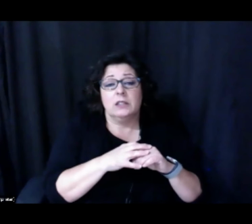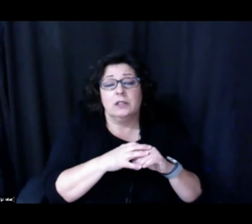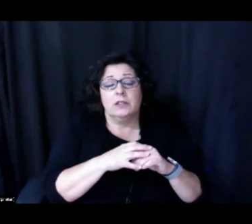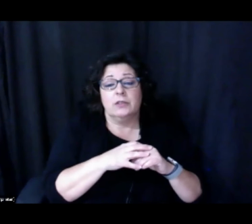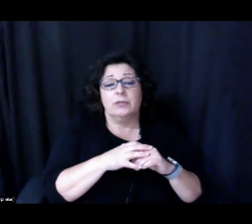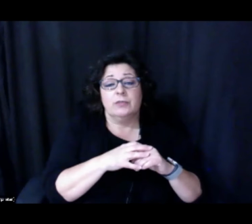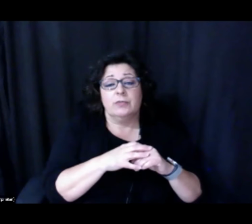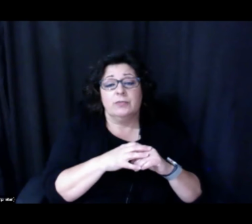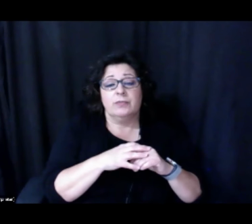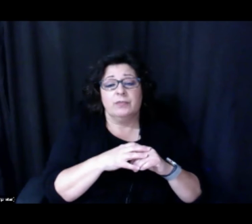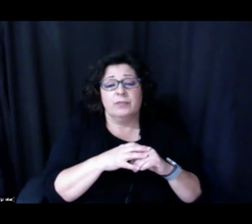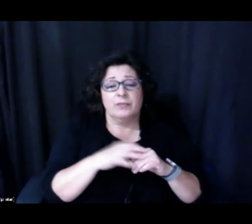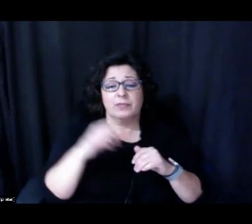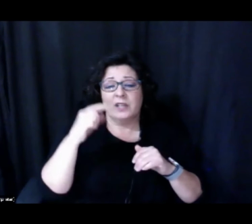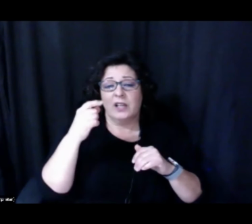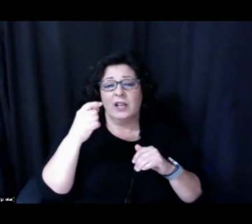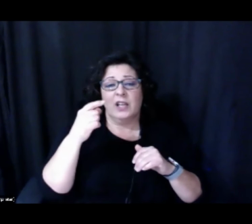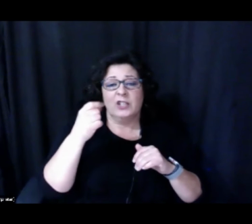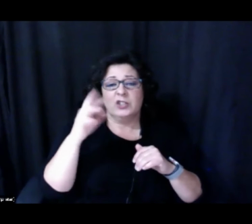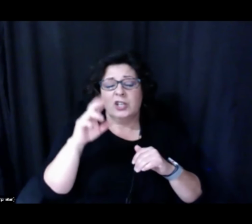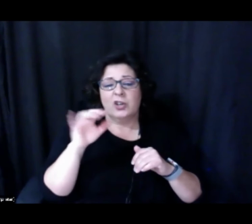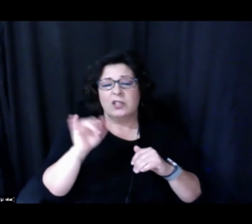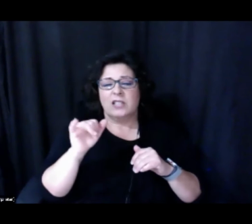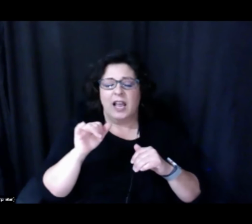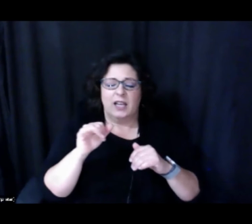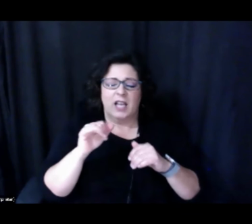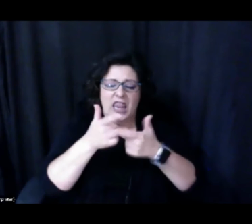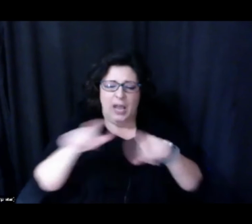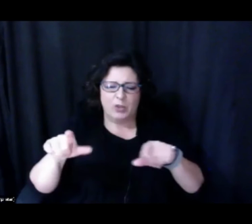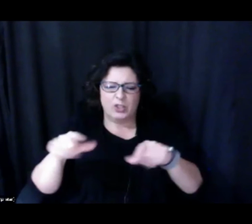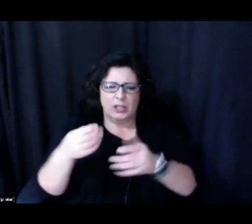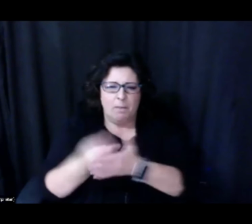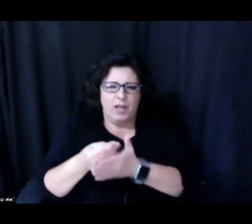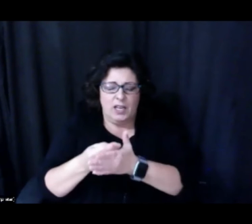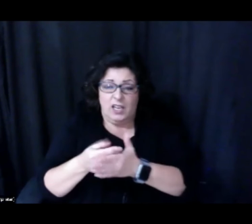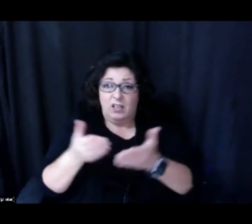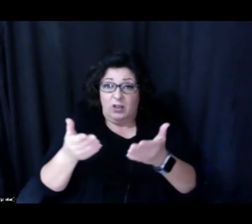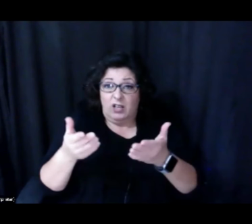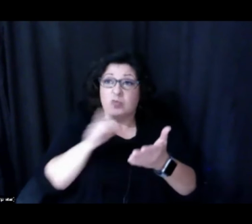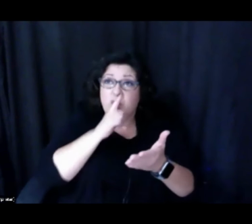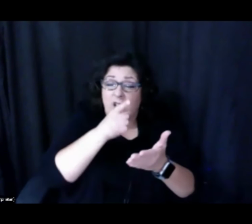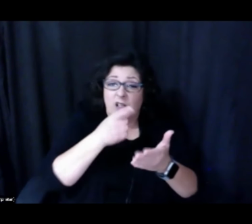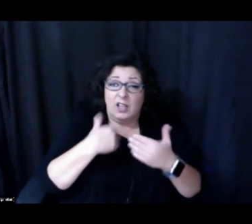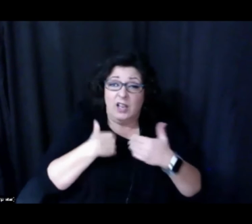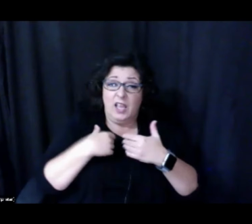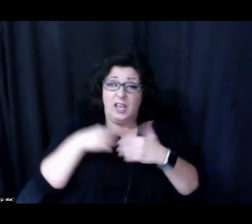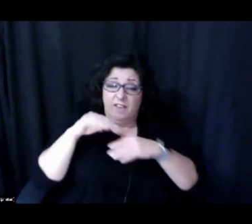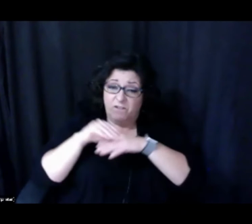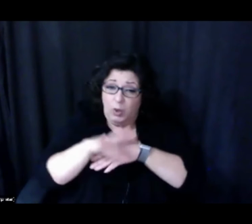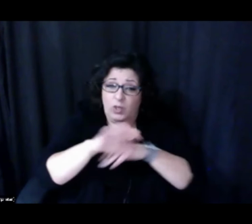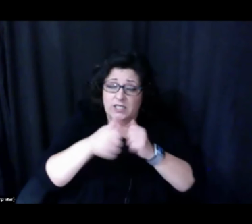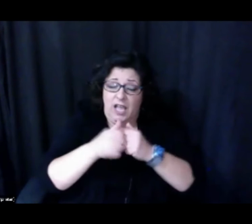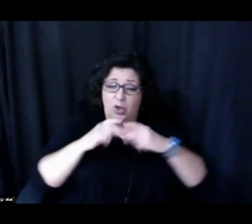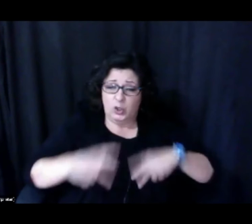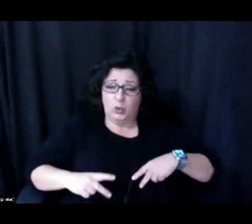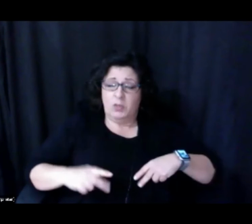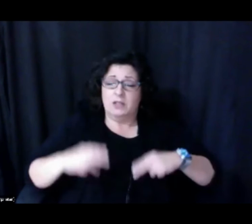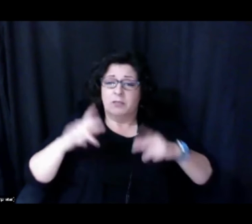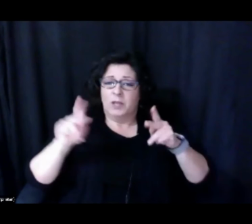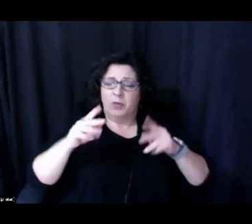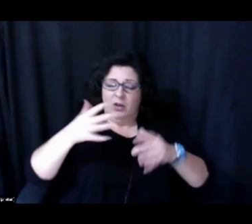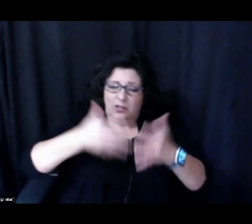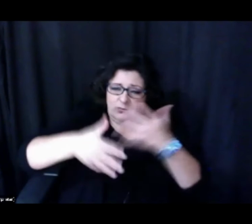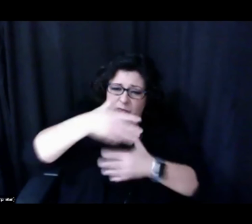Gender to me is a bit like languages and money, and that it exists, like it's real, and it informs how humans interact with each other a great deal,